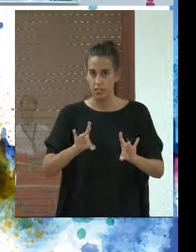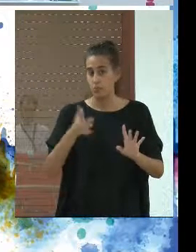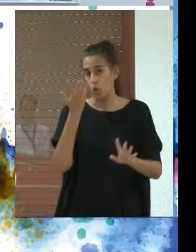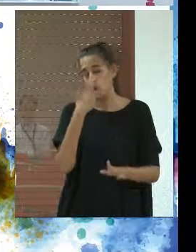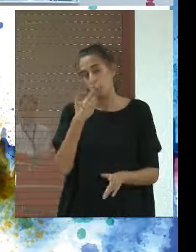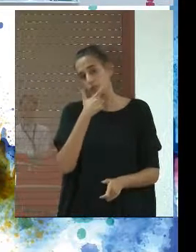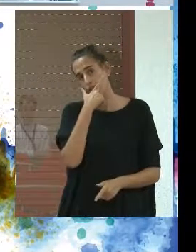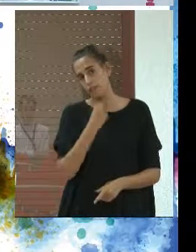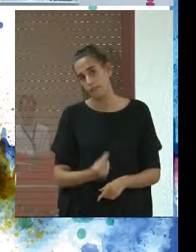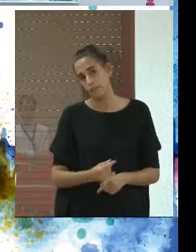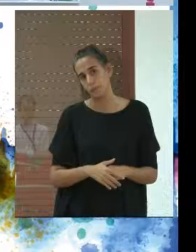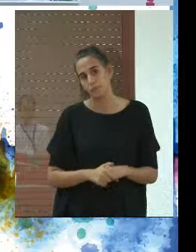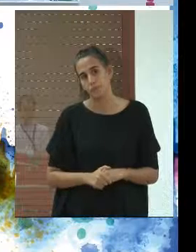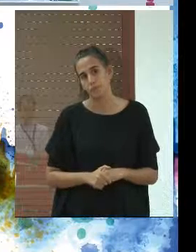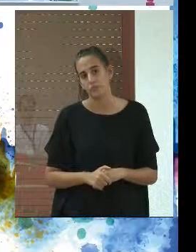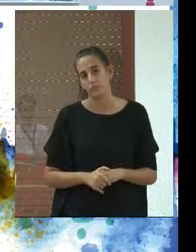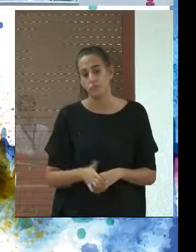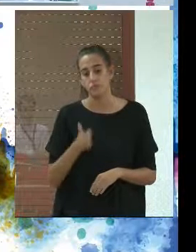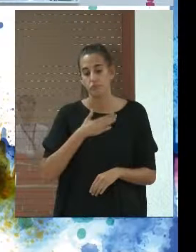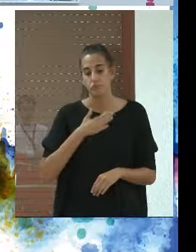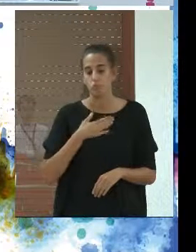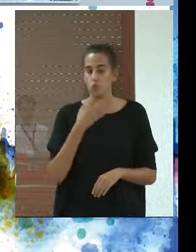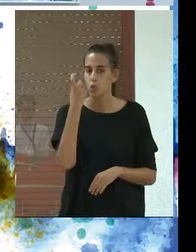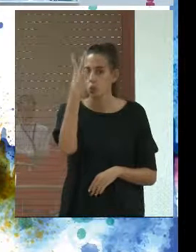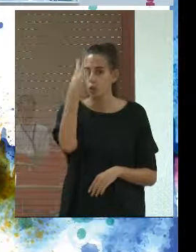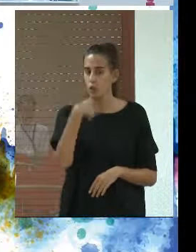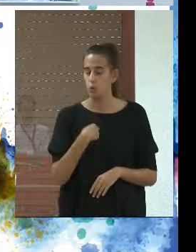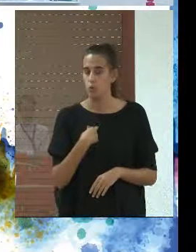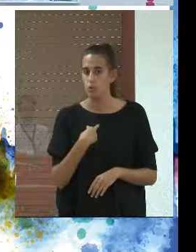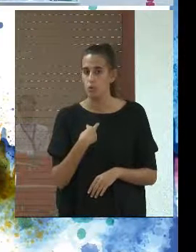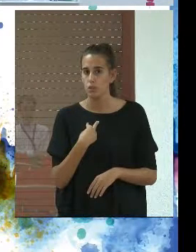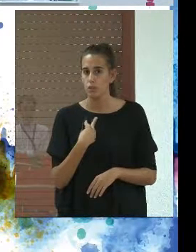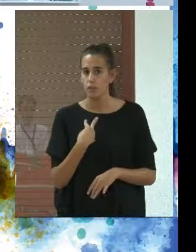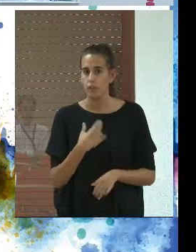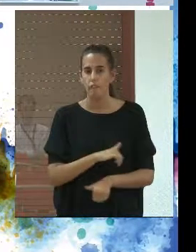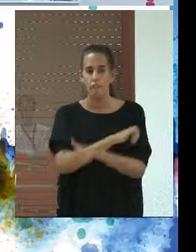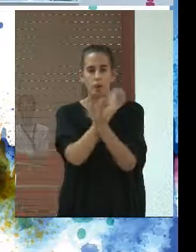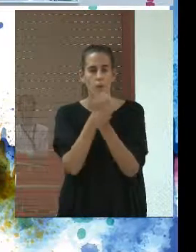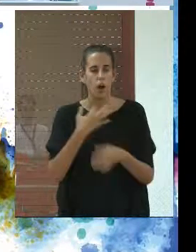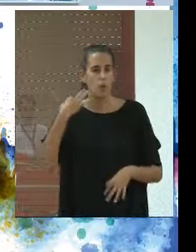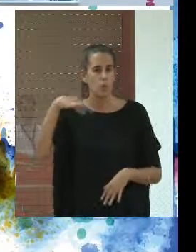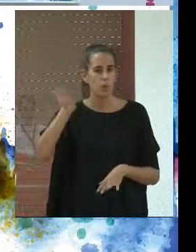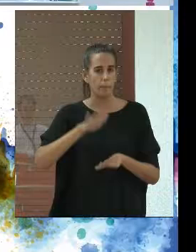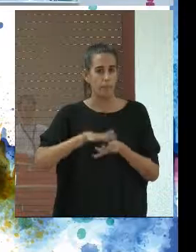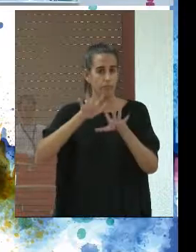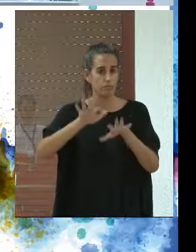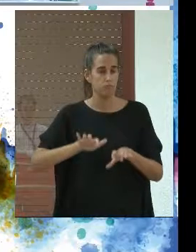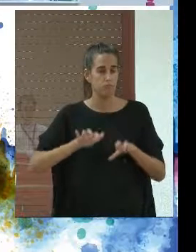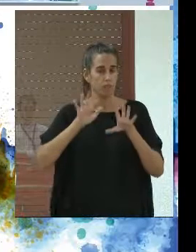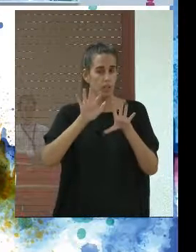the knowledge is easy to transmit this knowledge. Well, our blind students, the only way they have of